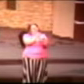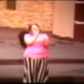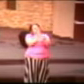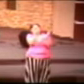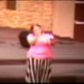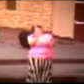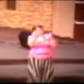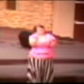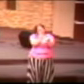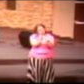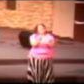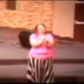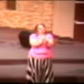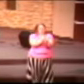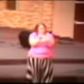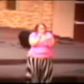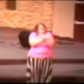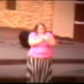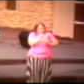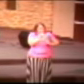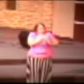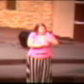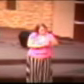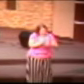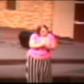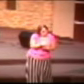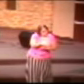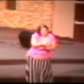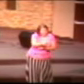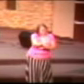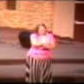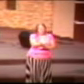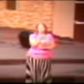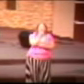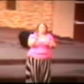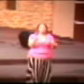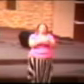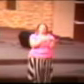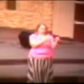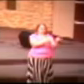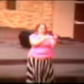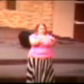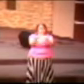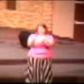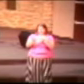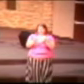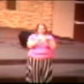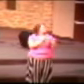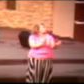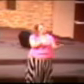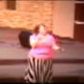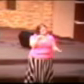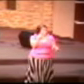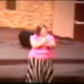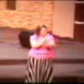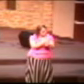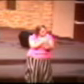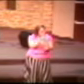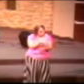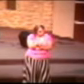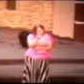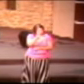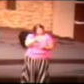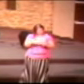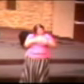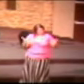to work with a people, not just a collection of individuals. And that's hard. Have you paid attention to the language